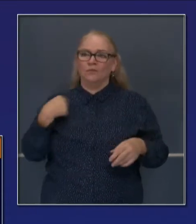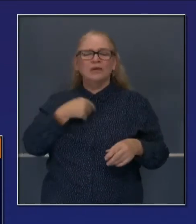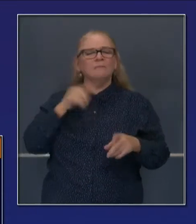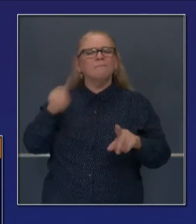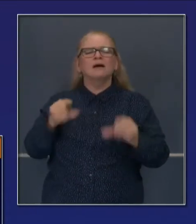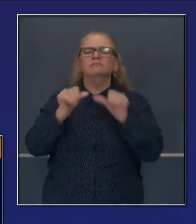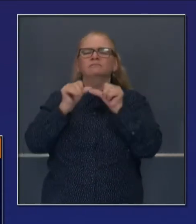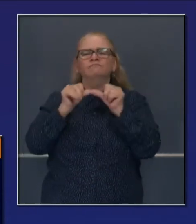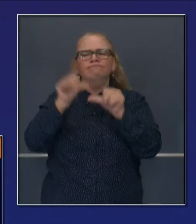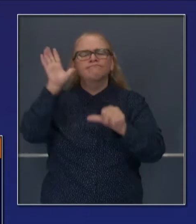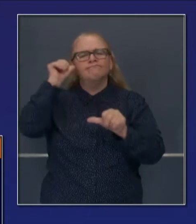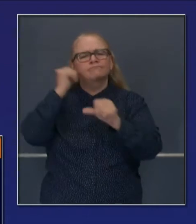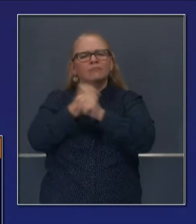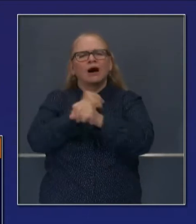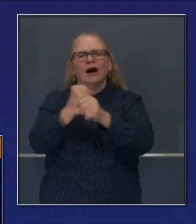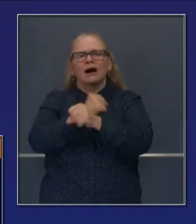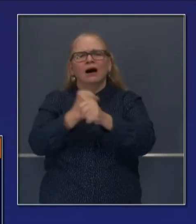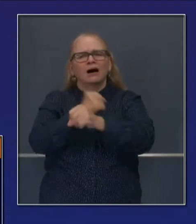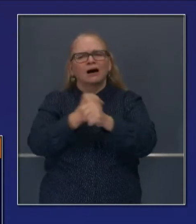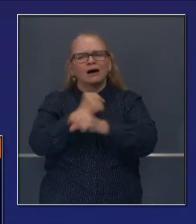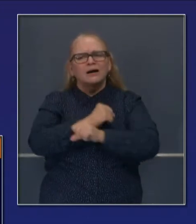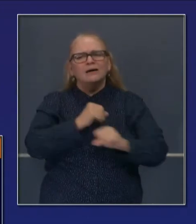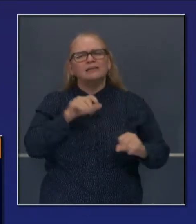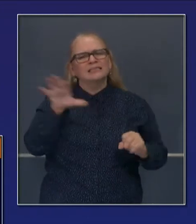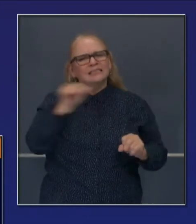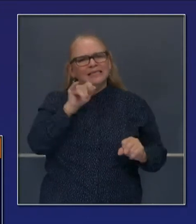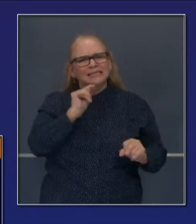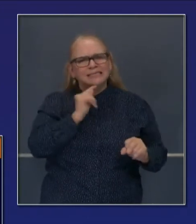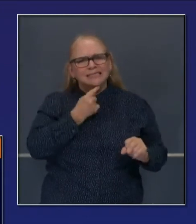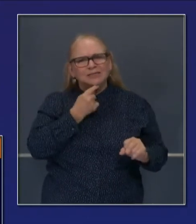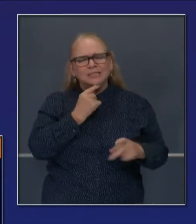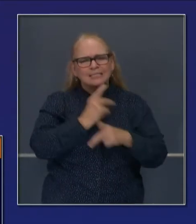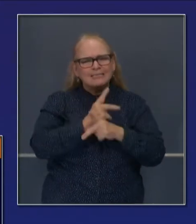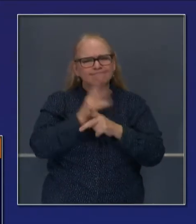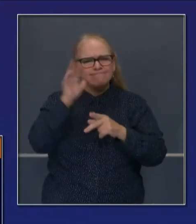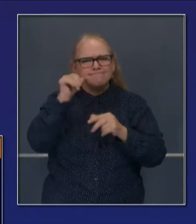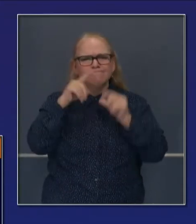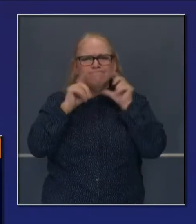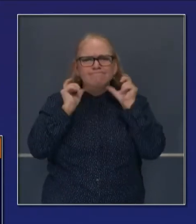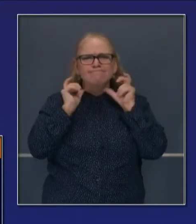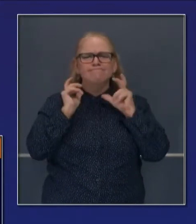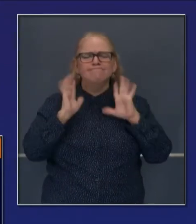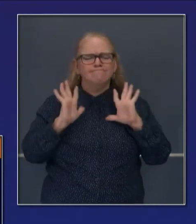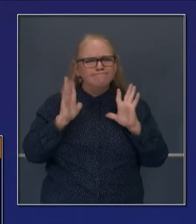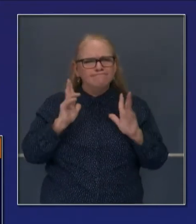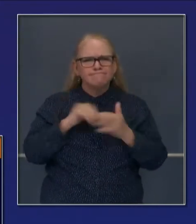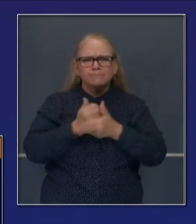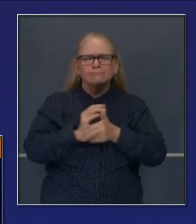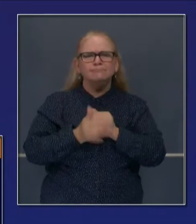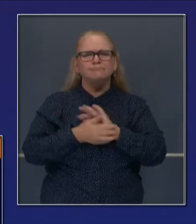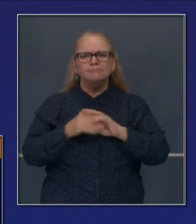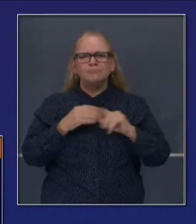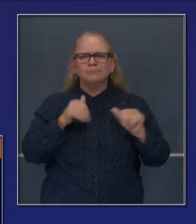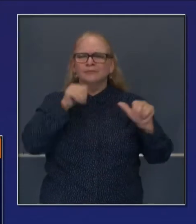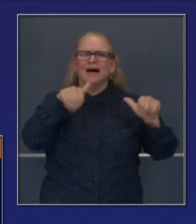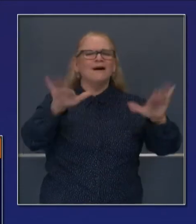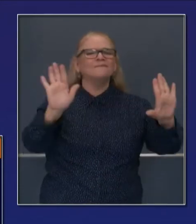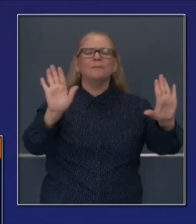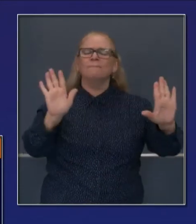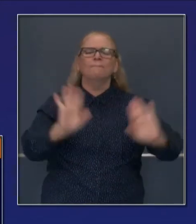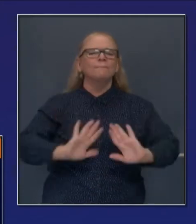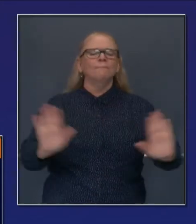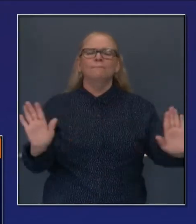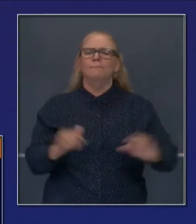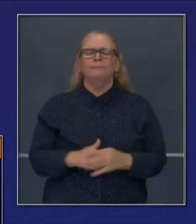us continue to take very seriously this pandemic, this disease. Here are the case numbers. Update from